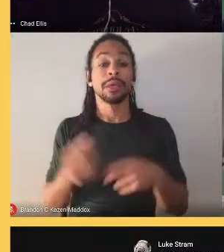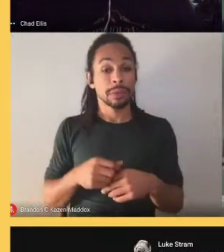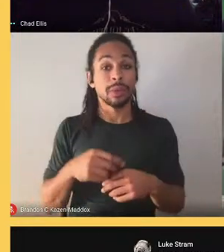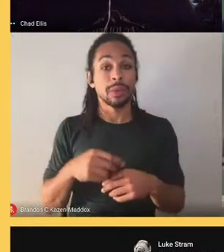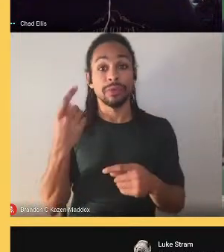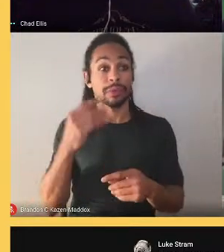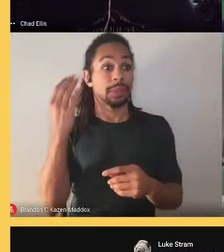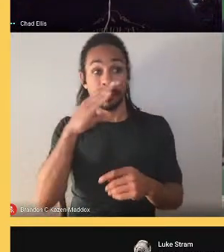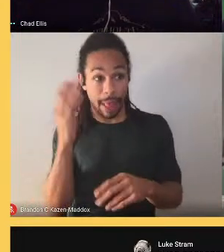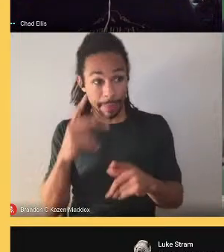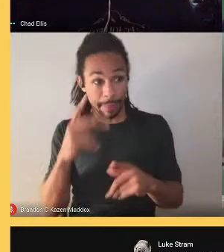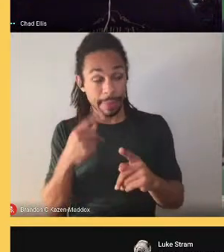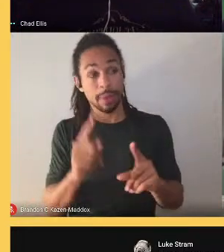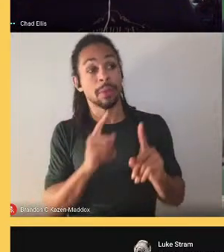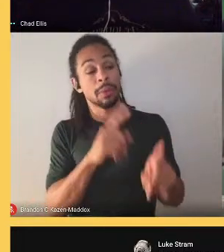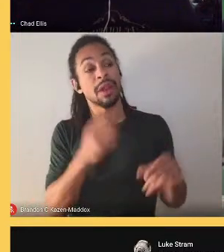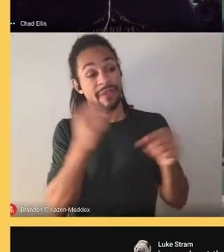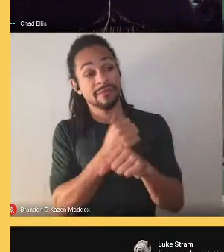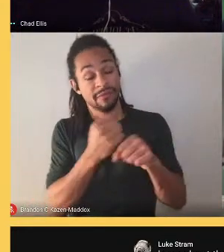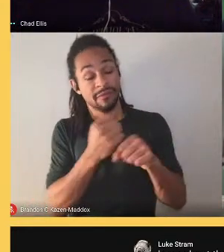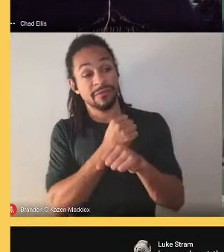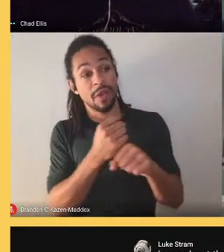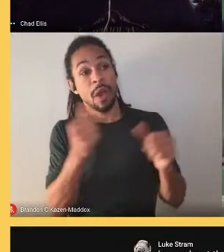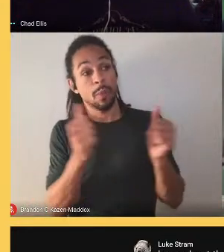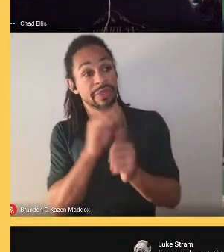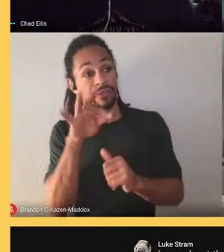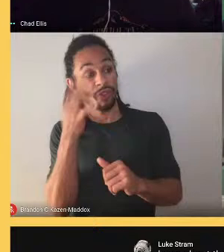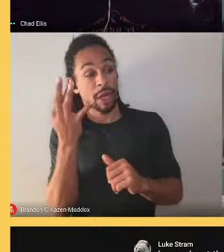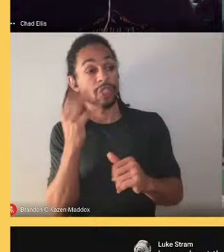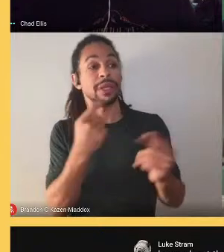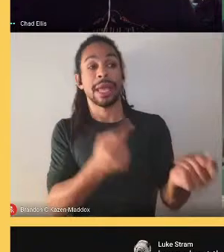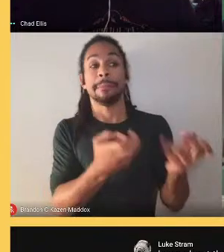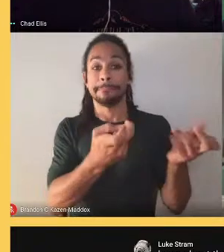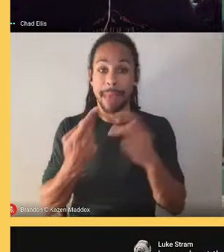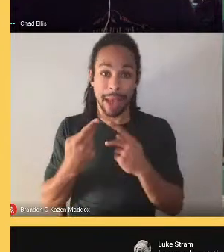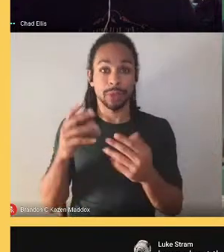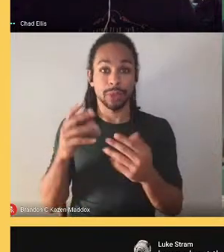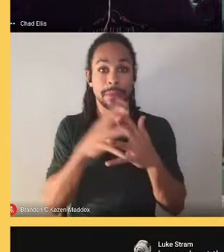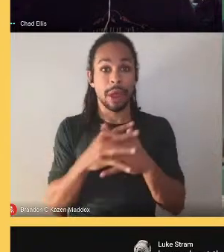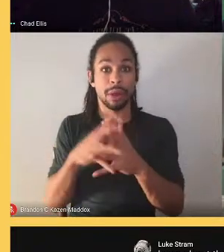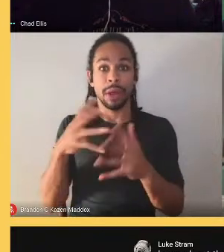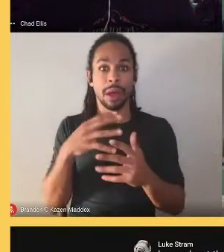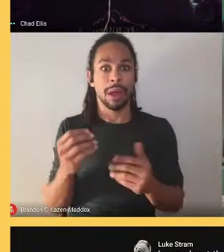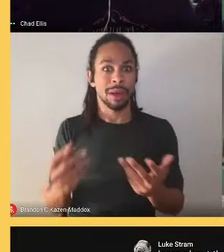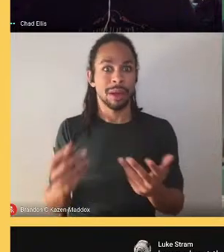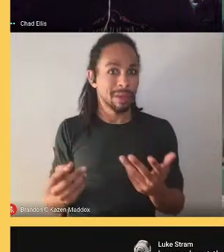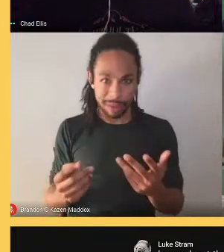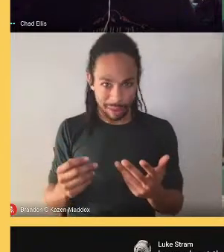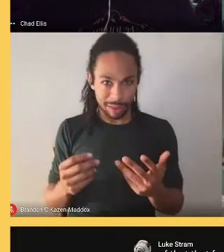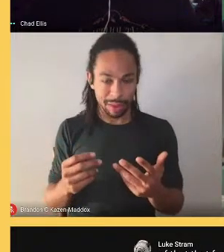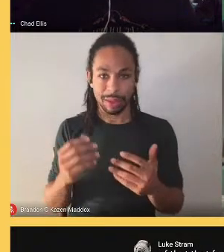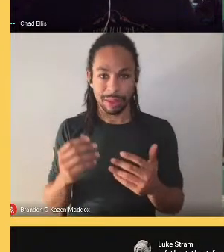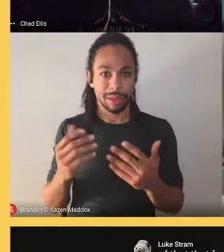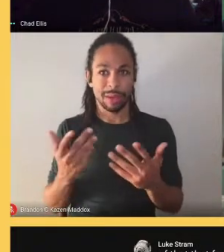like people, came back to America and almost didn't even get a parade. They weren't allowed to march with the white soldiers.